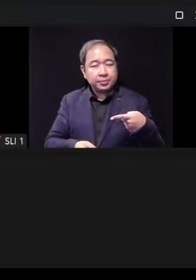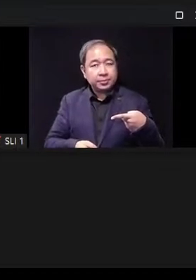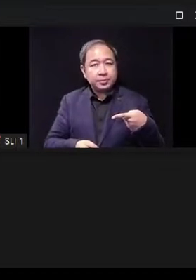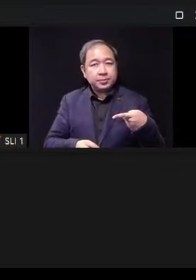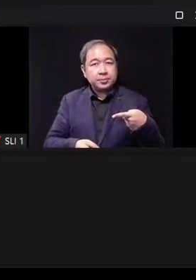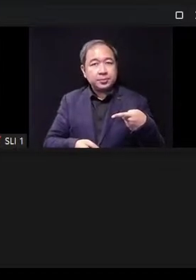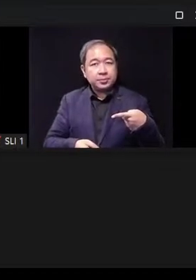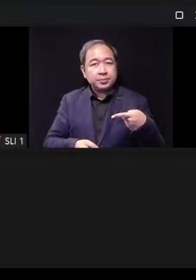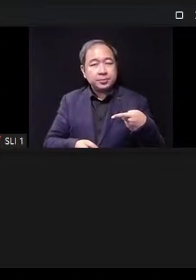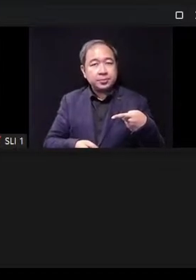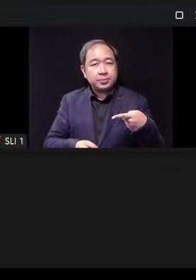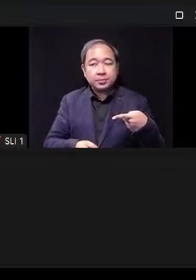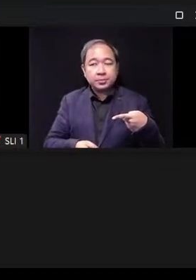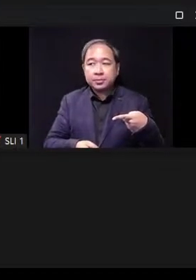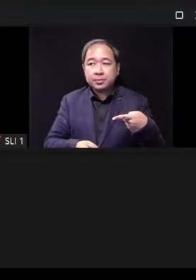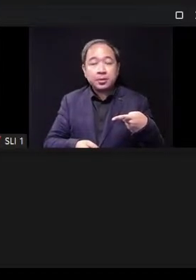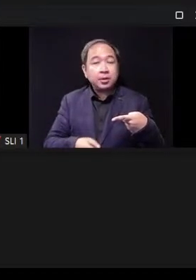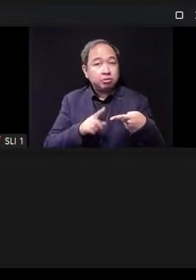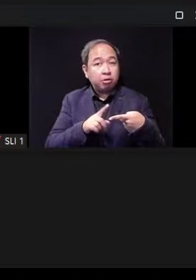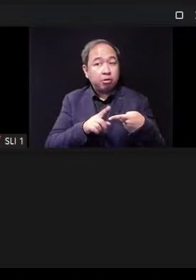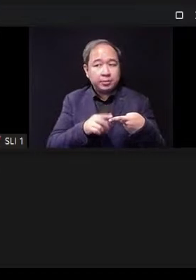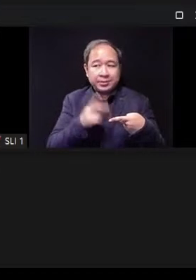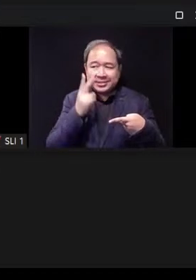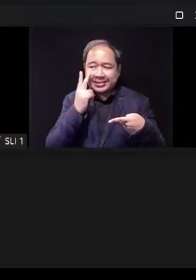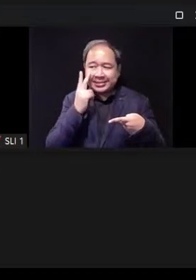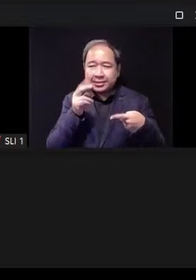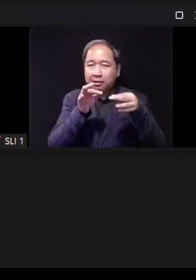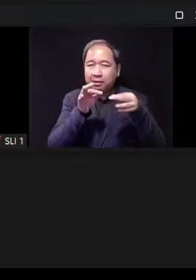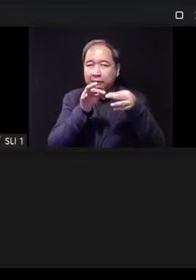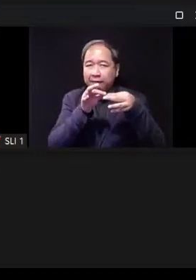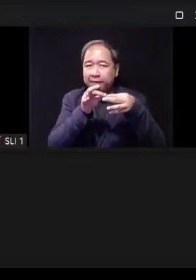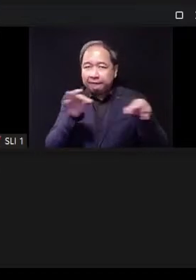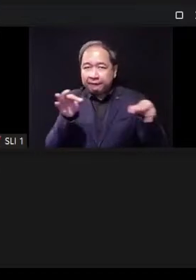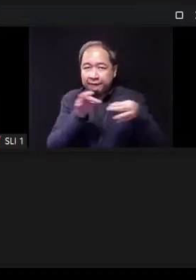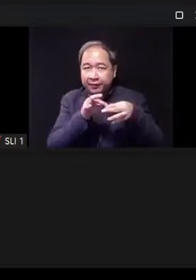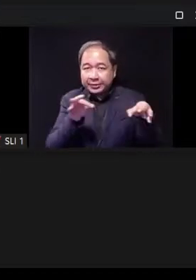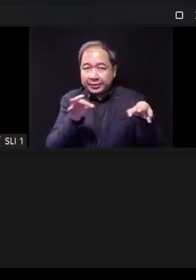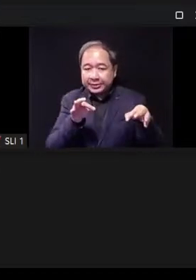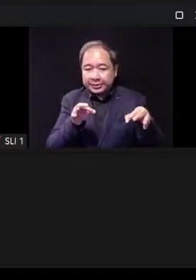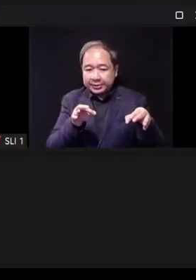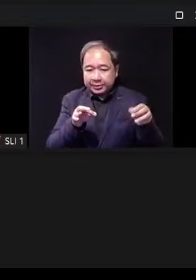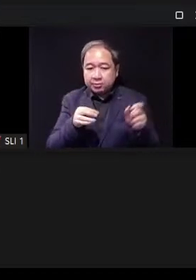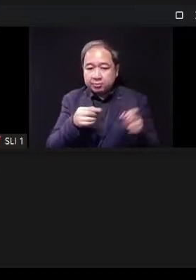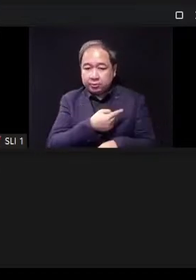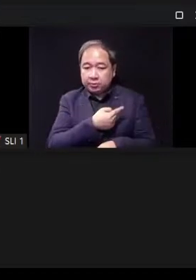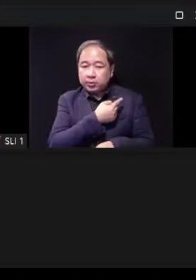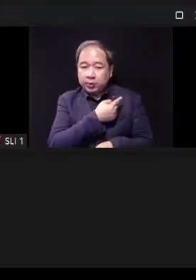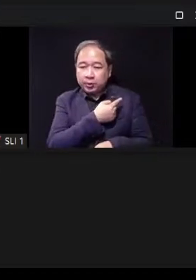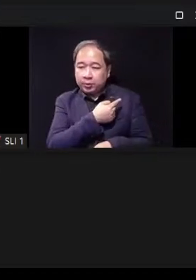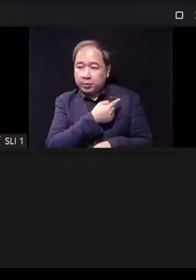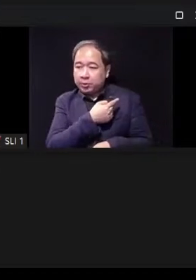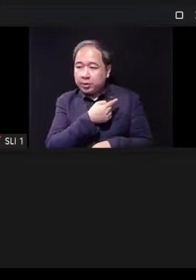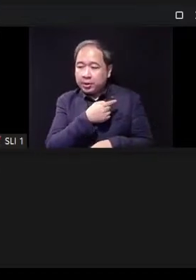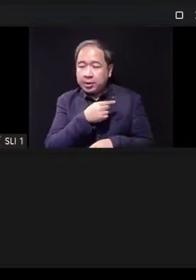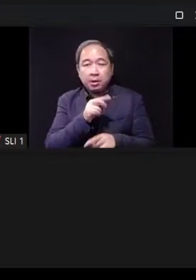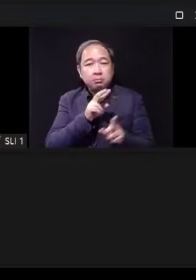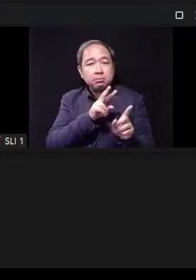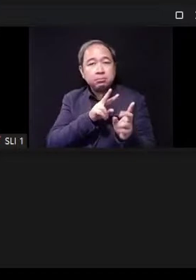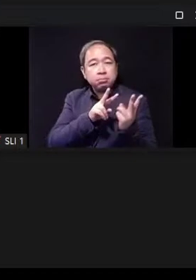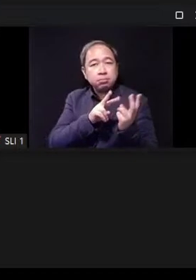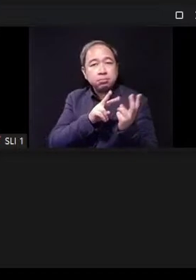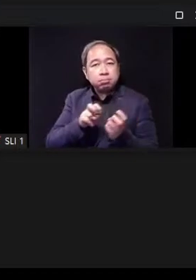we, after the phrase implementation of the, we go straight to